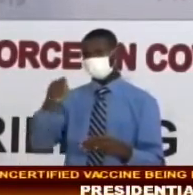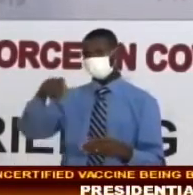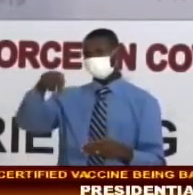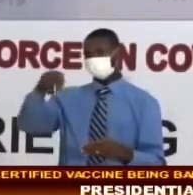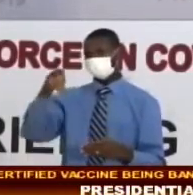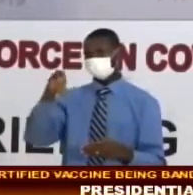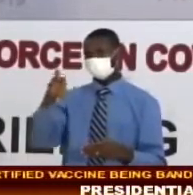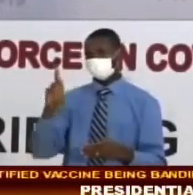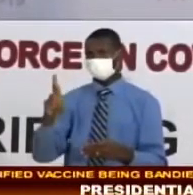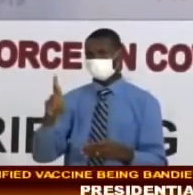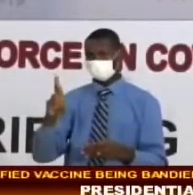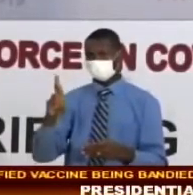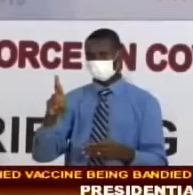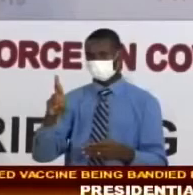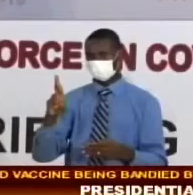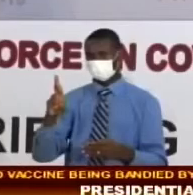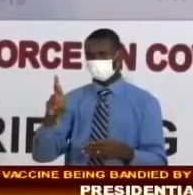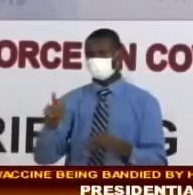PCR-based